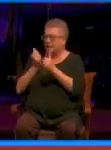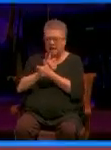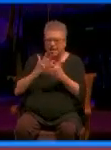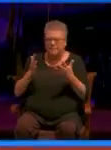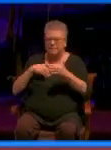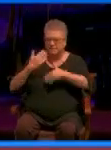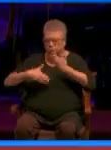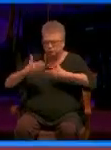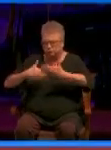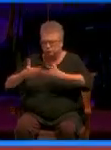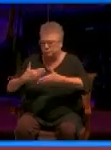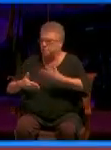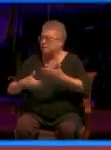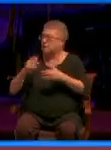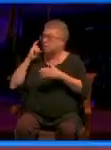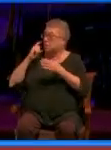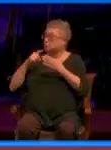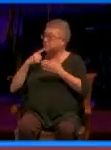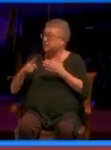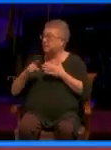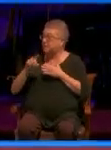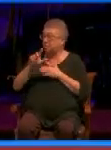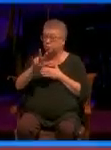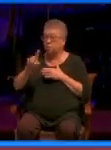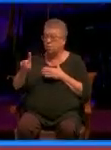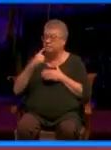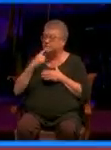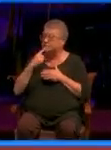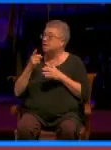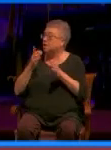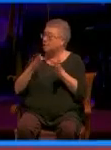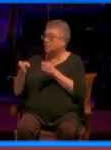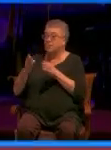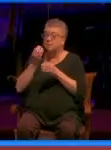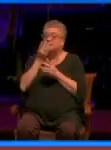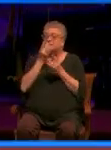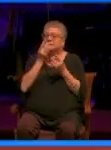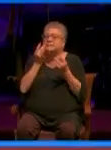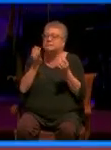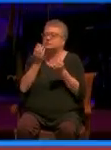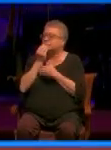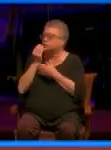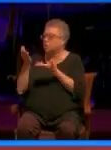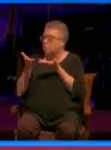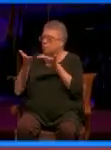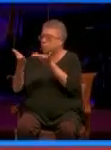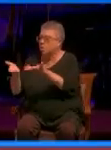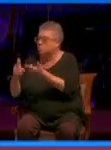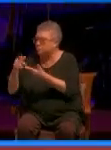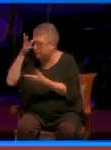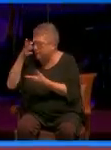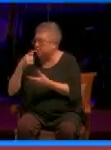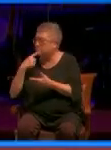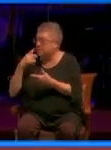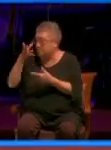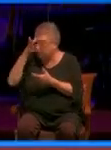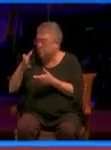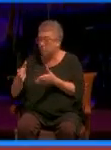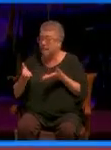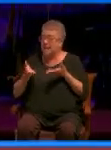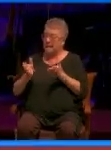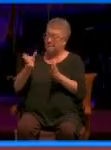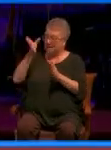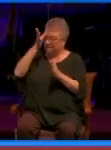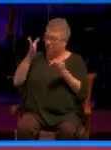accelerating. Notice what he says in verse 31. "He also prepared delicious food and brought it to his father. And he said to his father, 'Let my